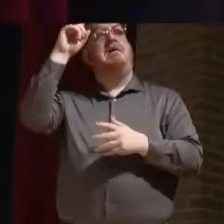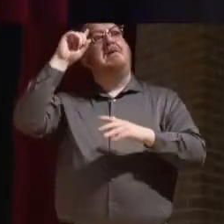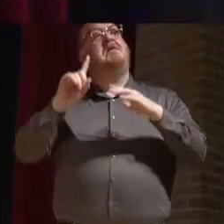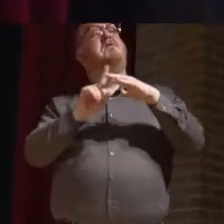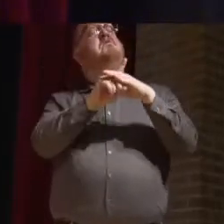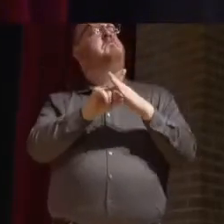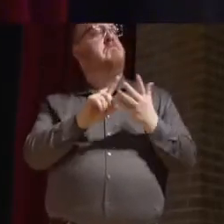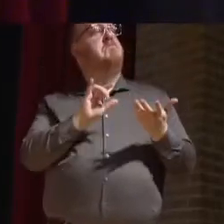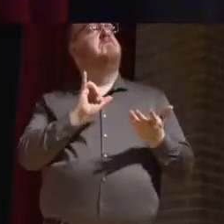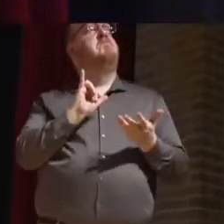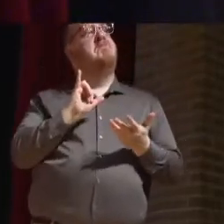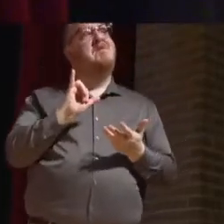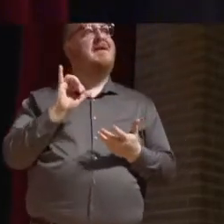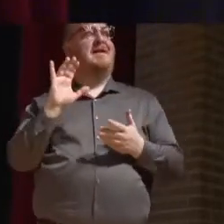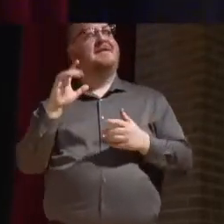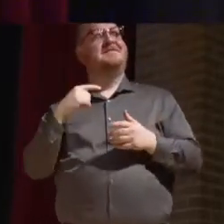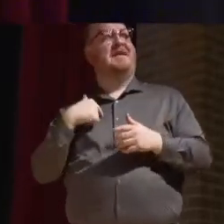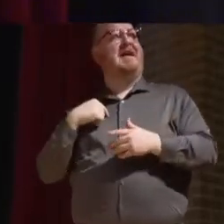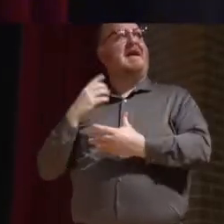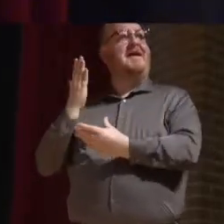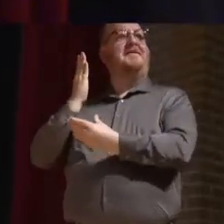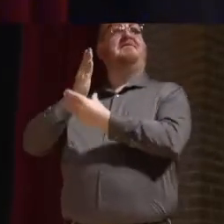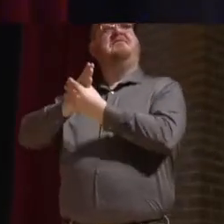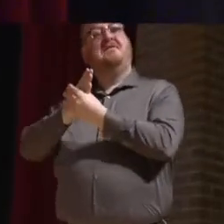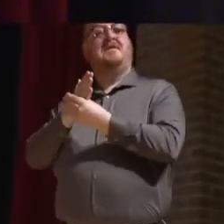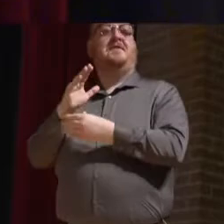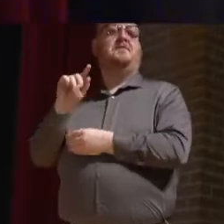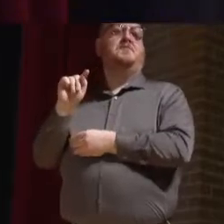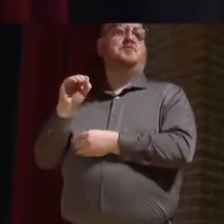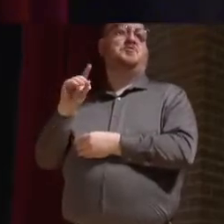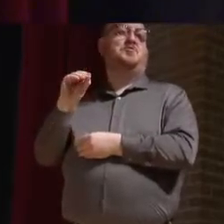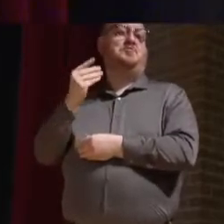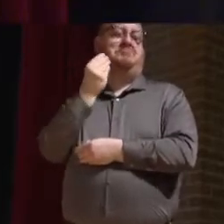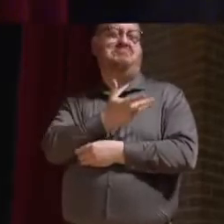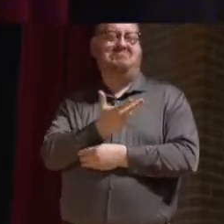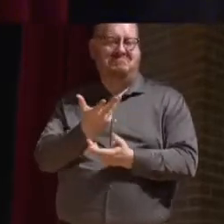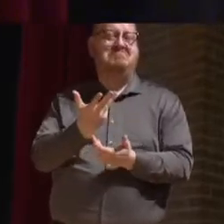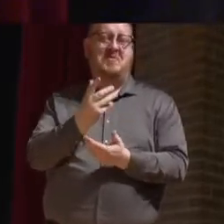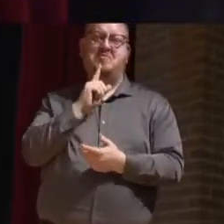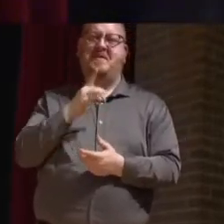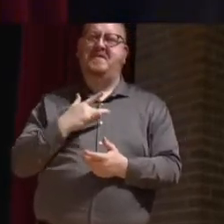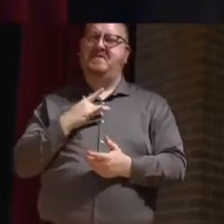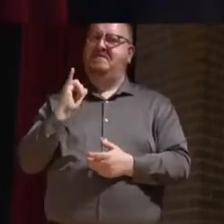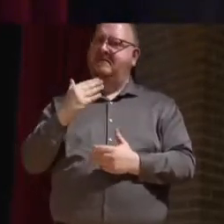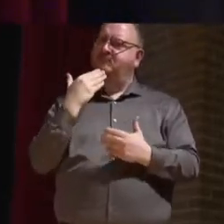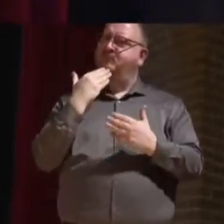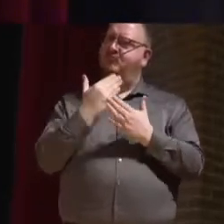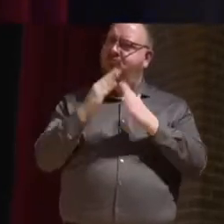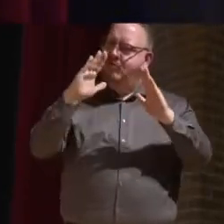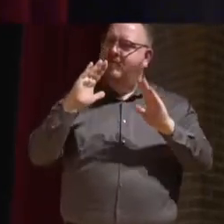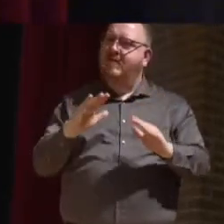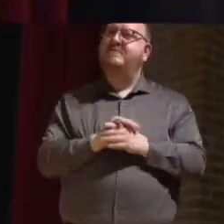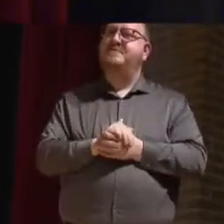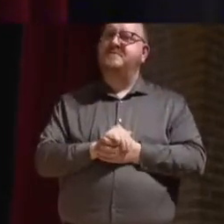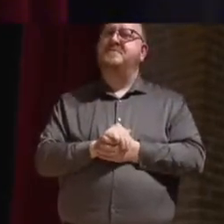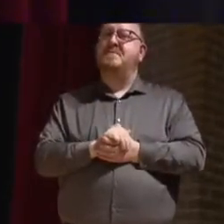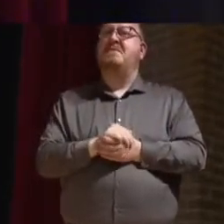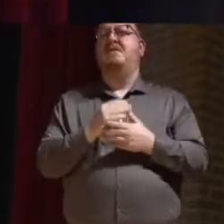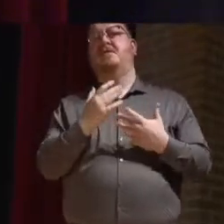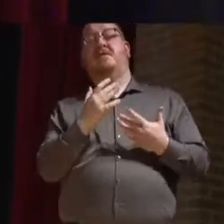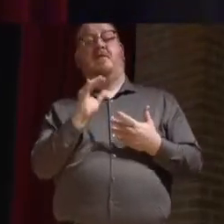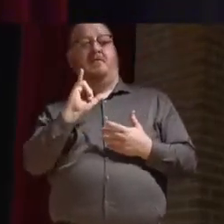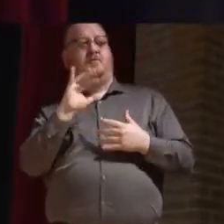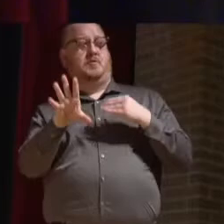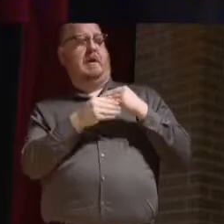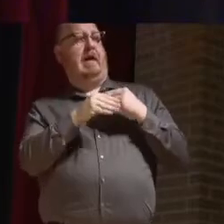something that's in my to-do file. So yeah, I think that's a great thing. And then that could help to kind of piggyback on what